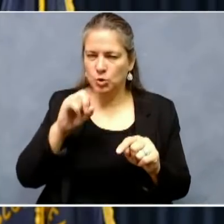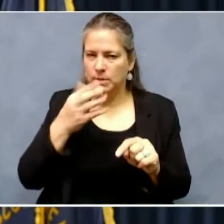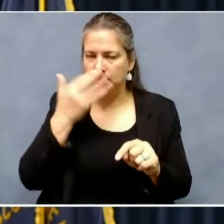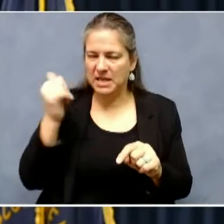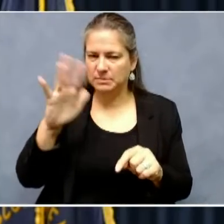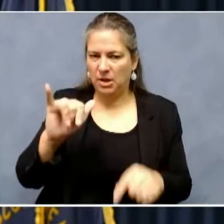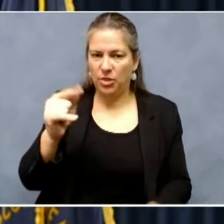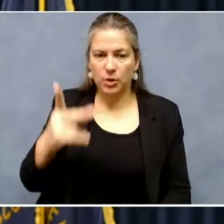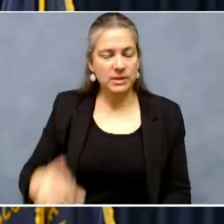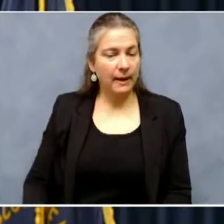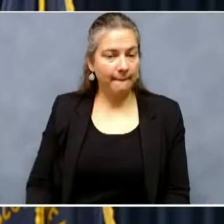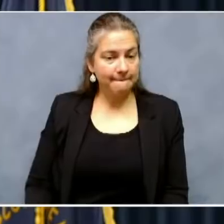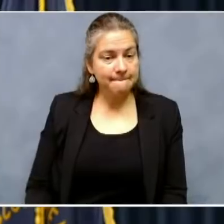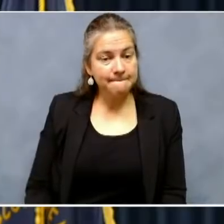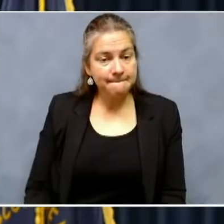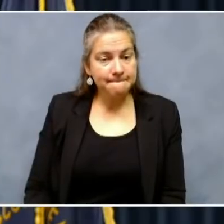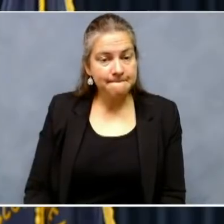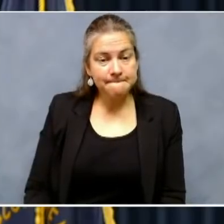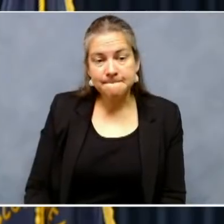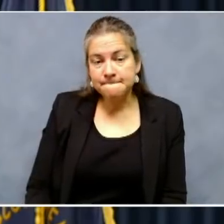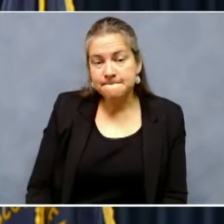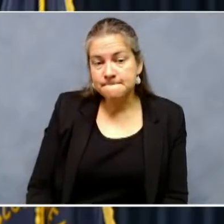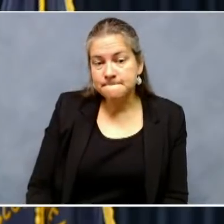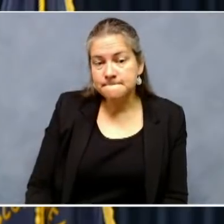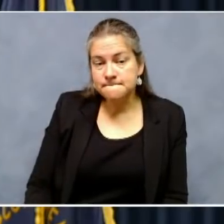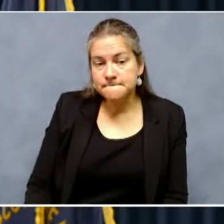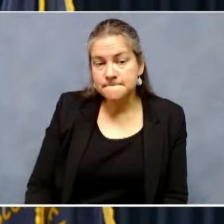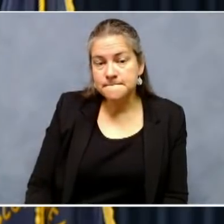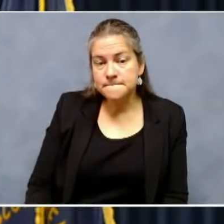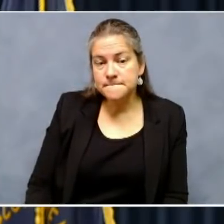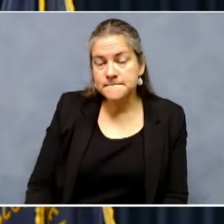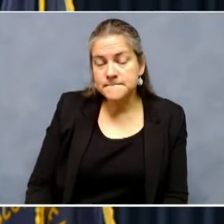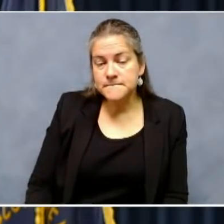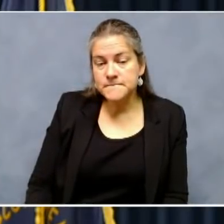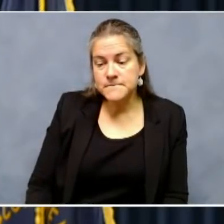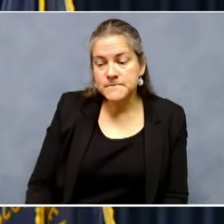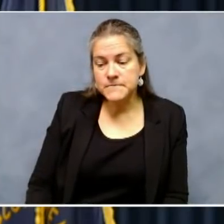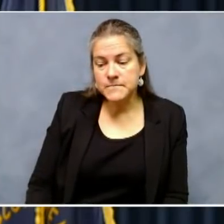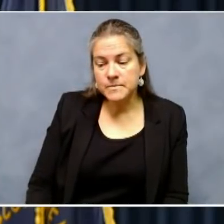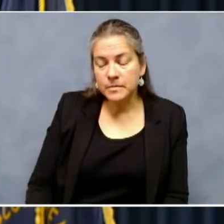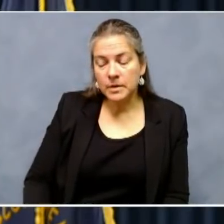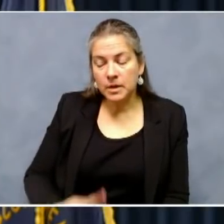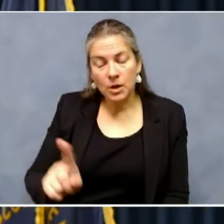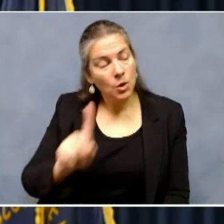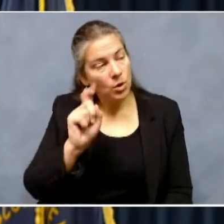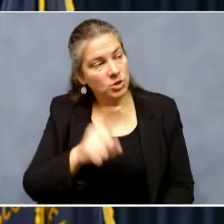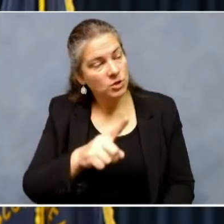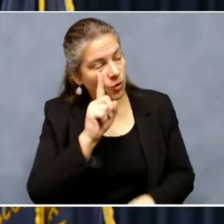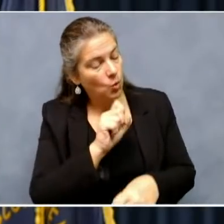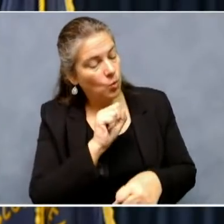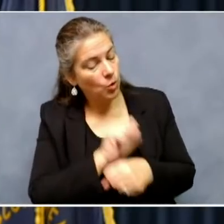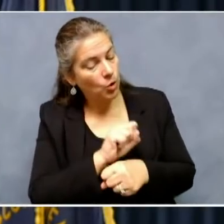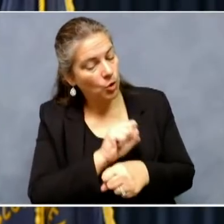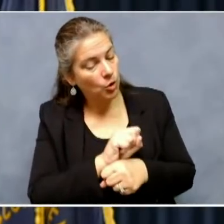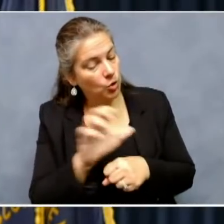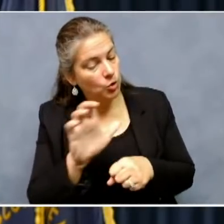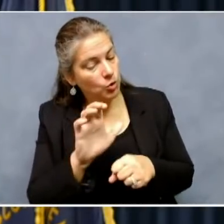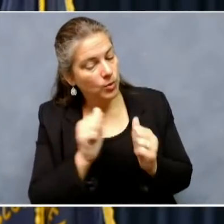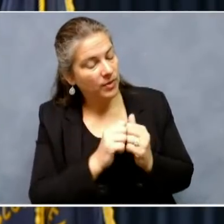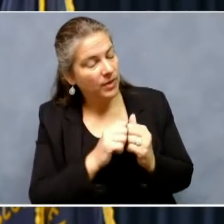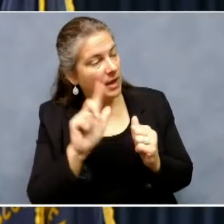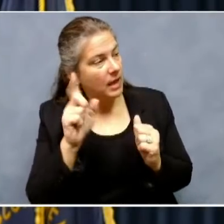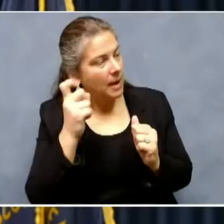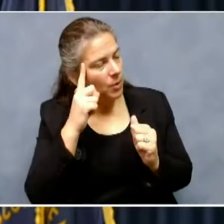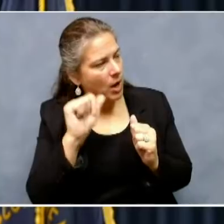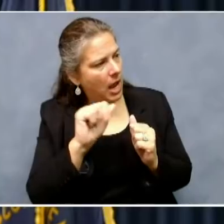Thursday. Mike Valenti. Question on the work that's underway to enhance security between Capitol and Annex. Mhm. How do you believe